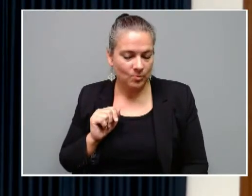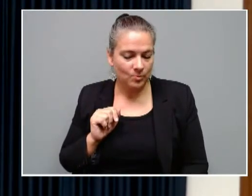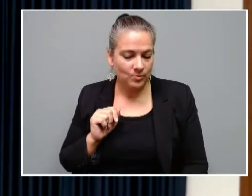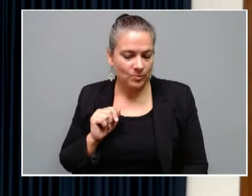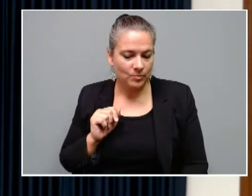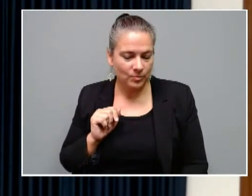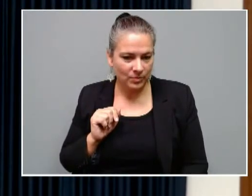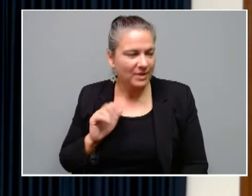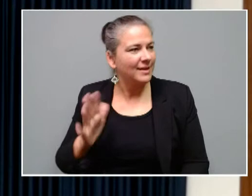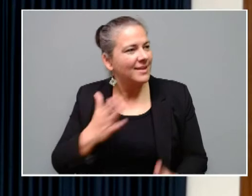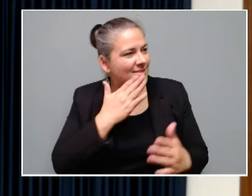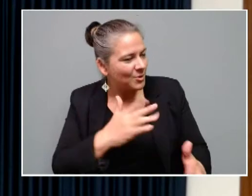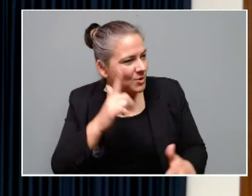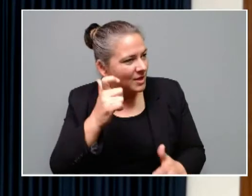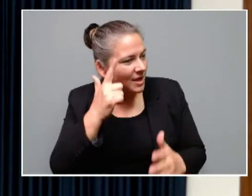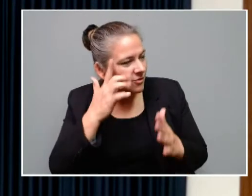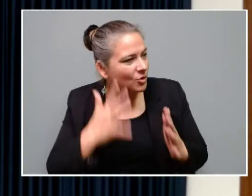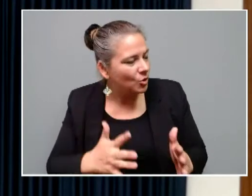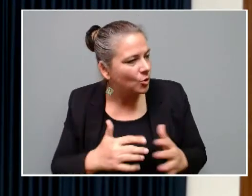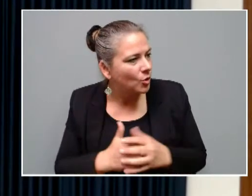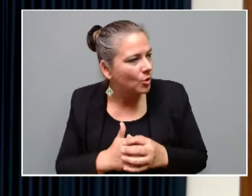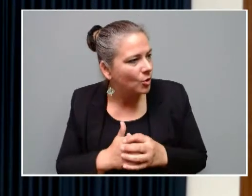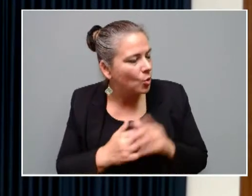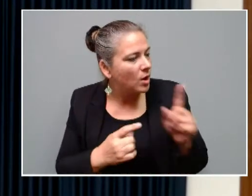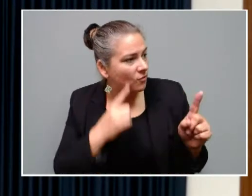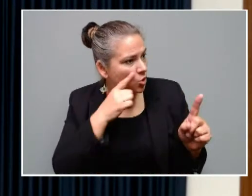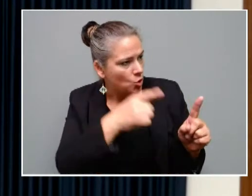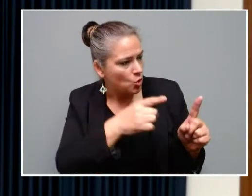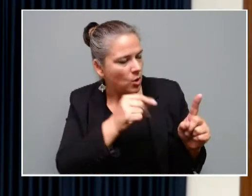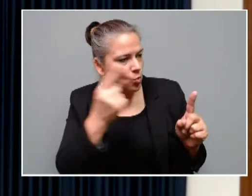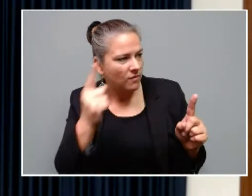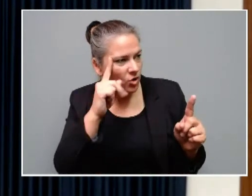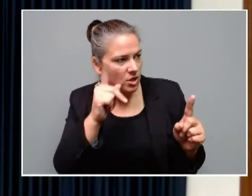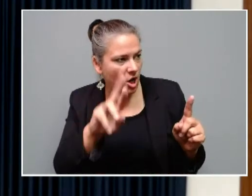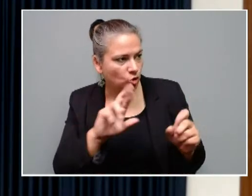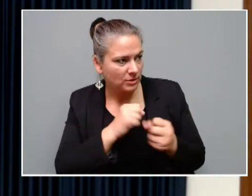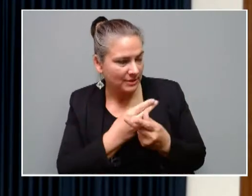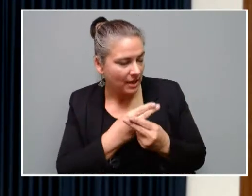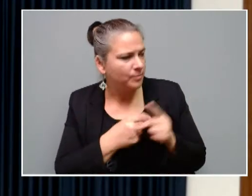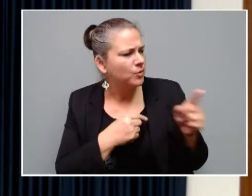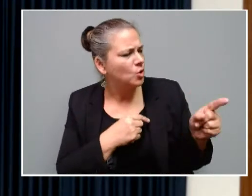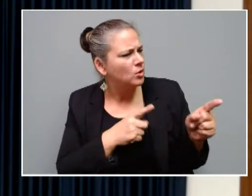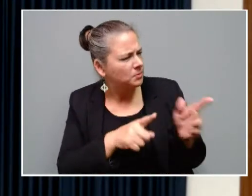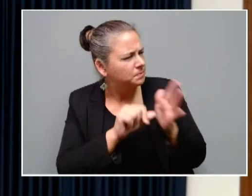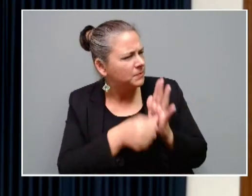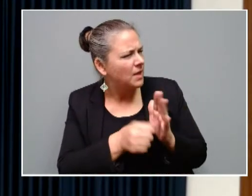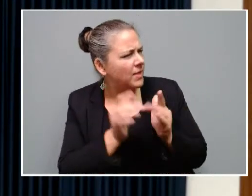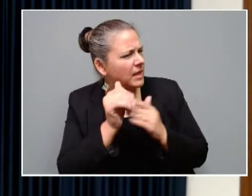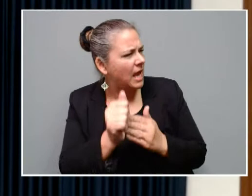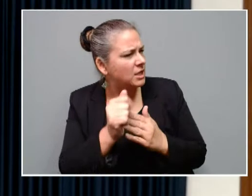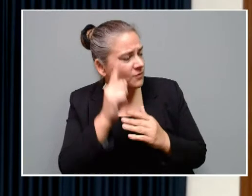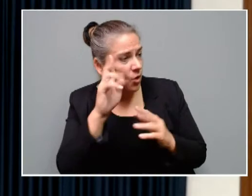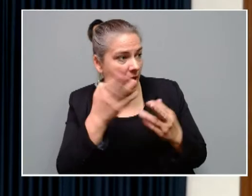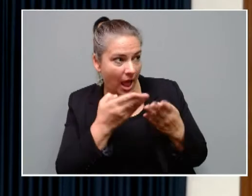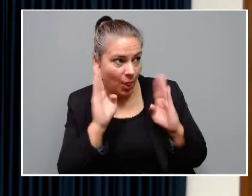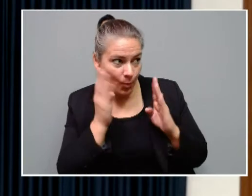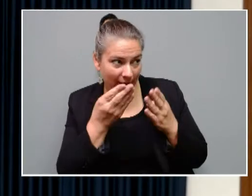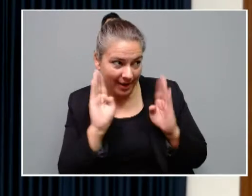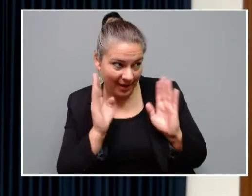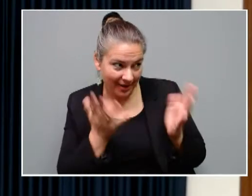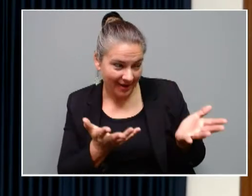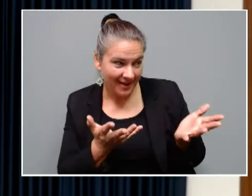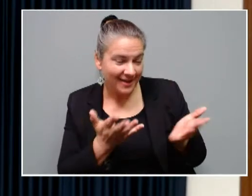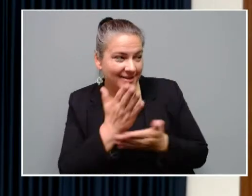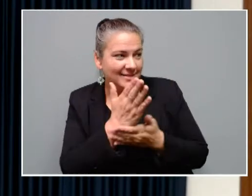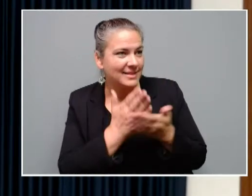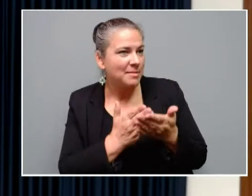Governor, thank you. I have one for you and one for Dr. Stack. For you, could you reiterate the guidance for Halloween, especially with